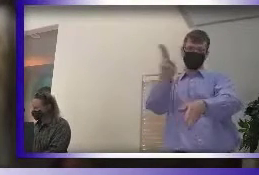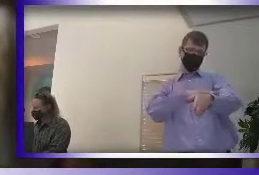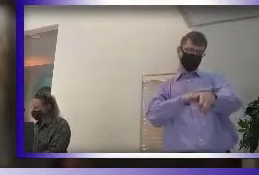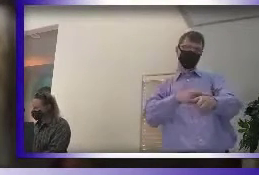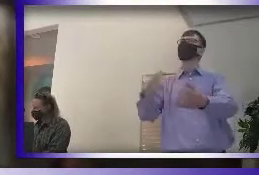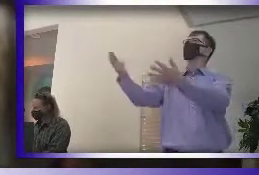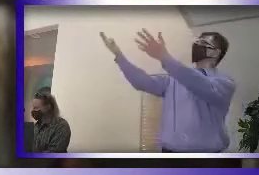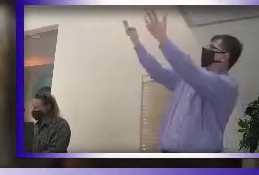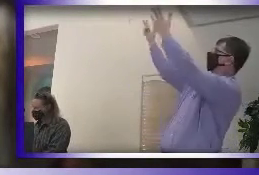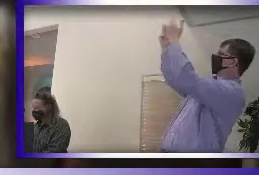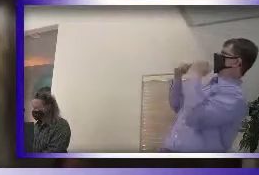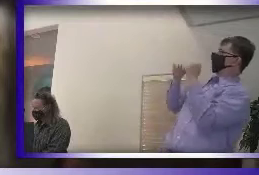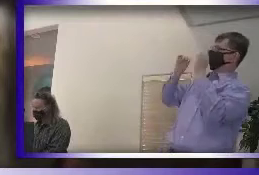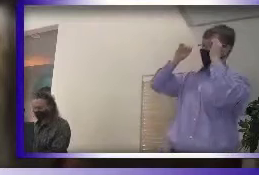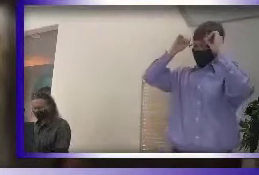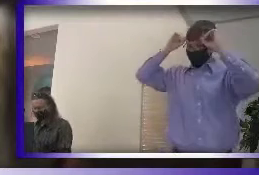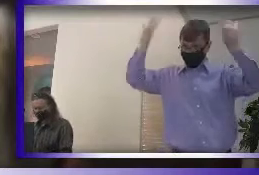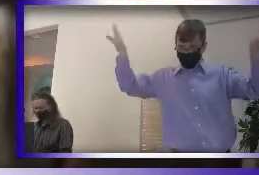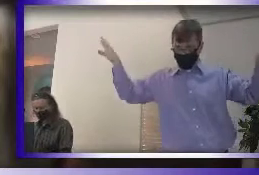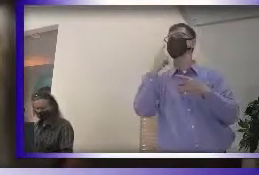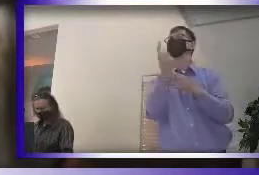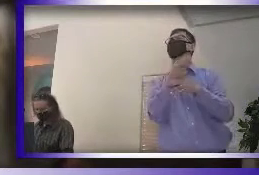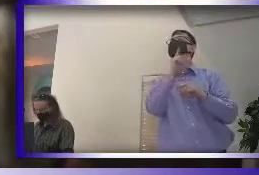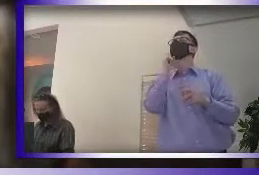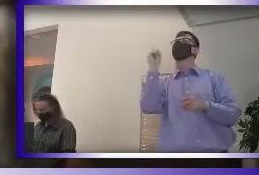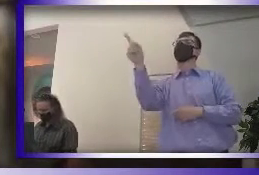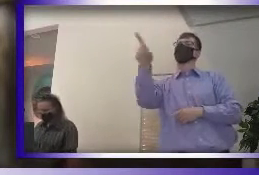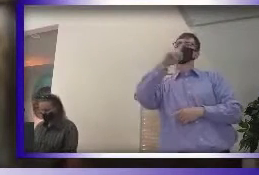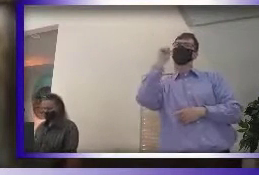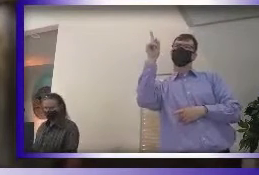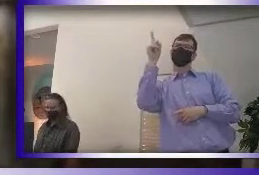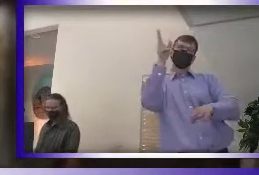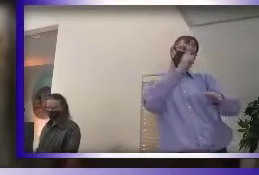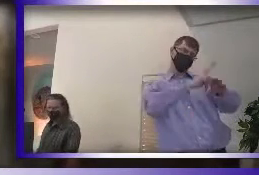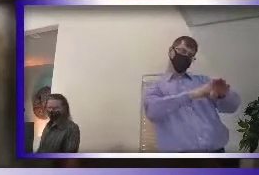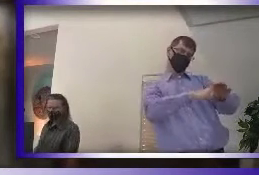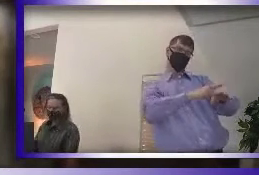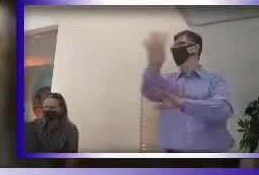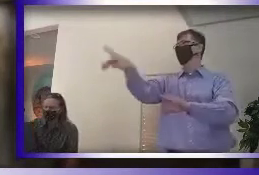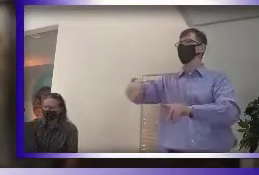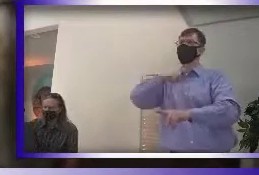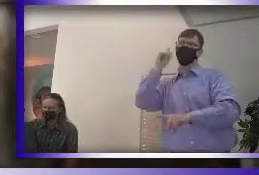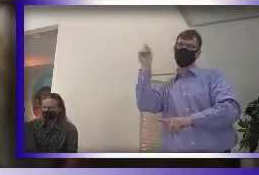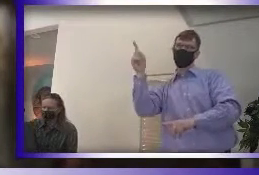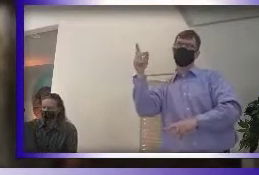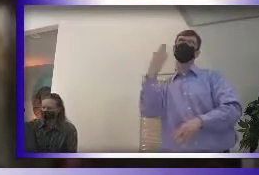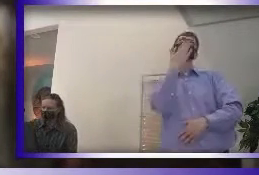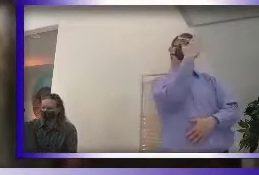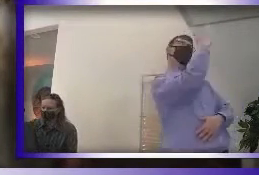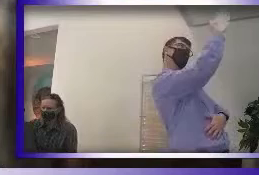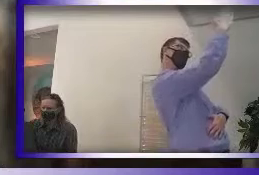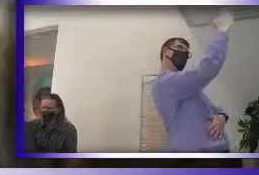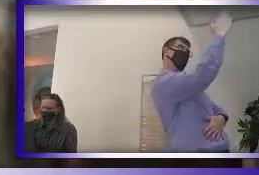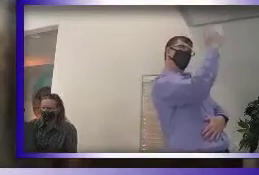God. That this energy of life that we sometimes call God, the